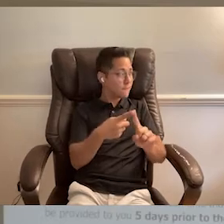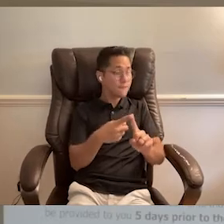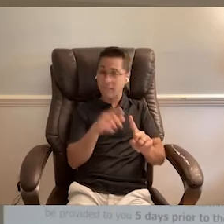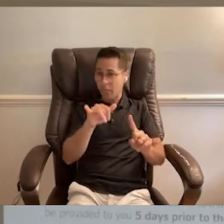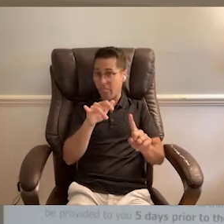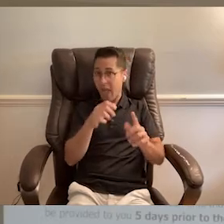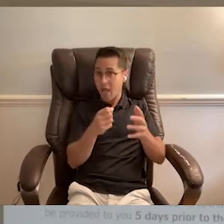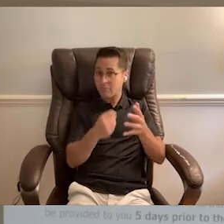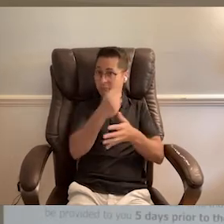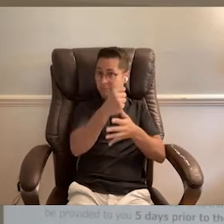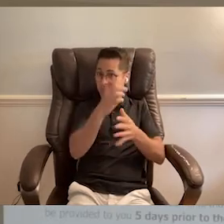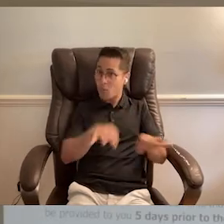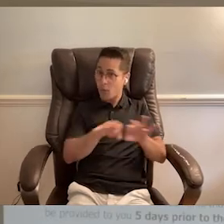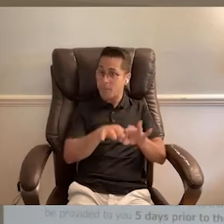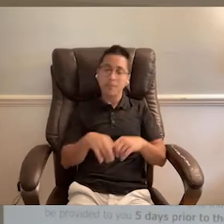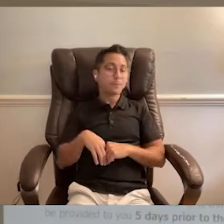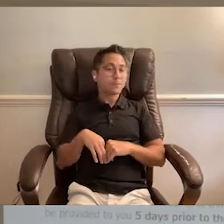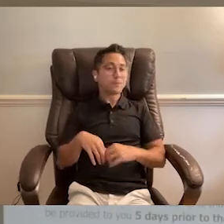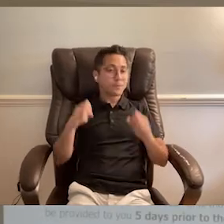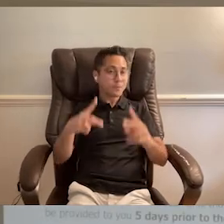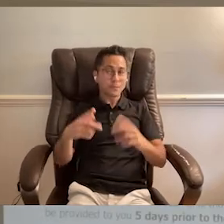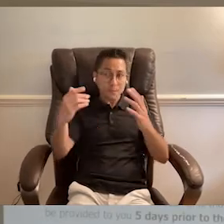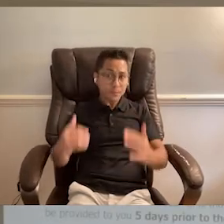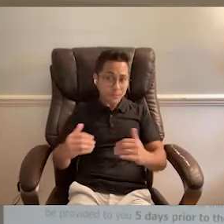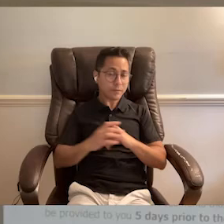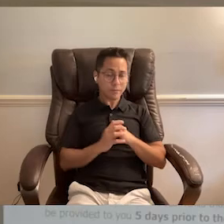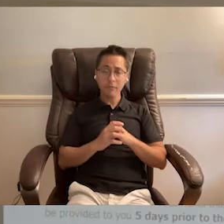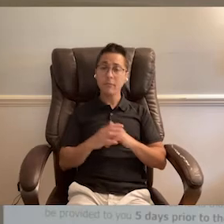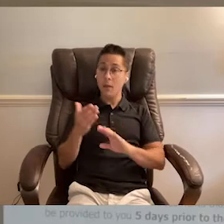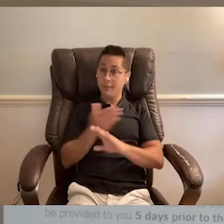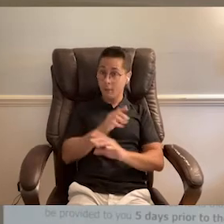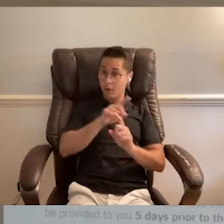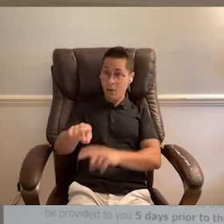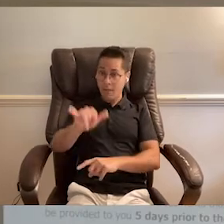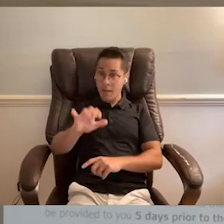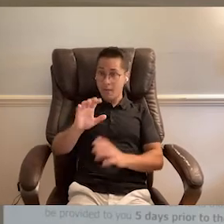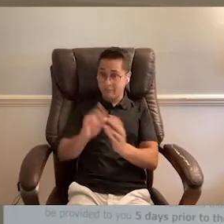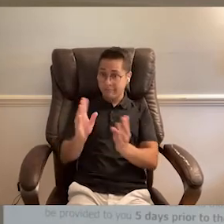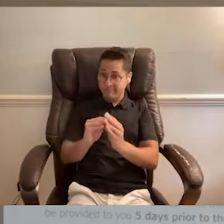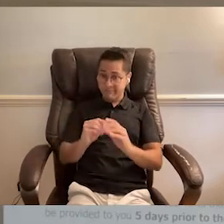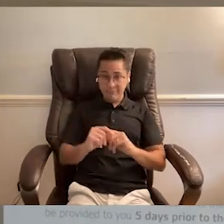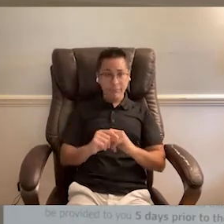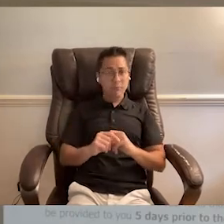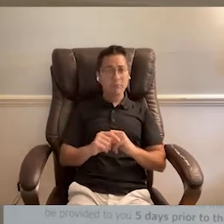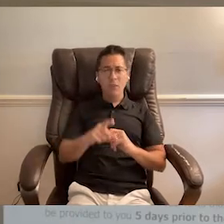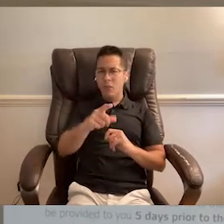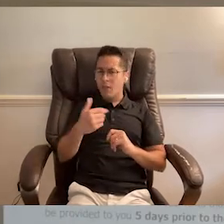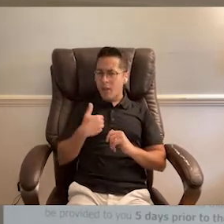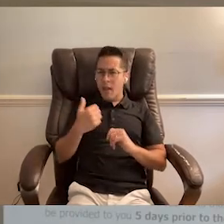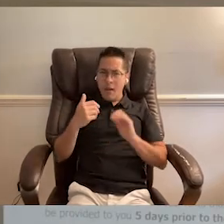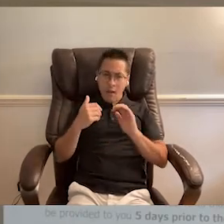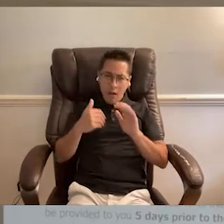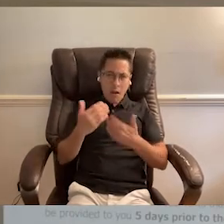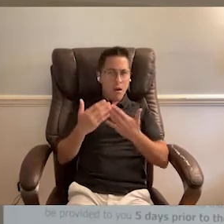Okay. It's important before you go to the IEP meeting that you have all of the records.